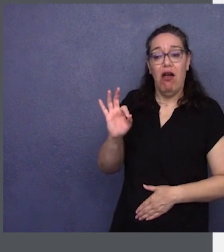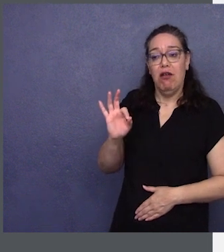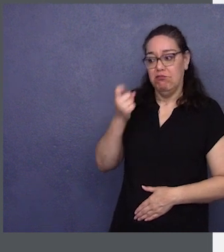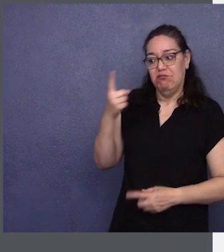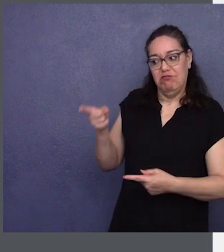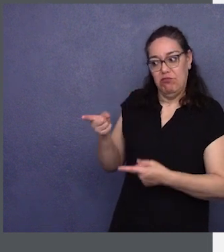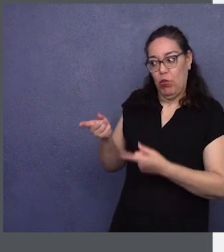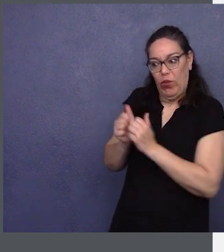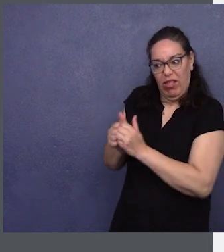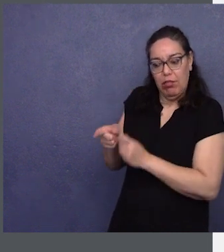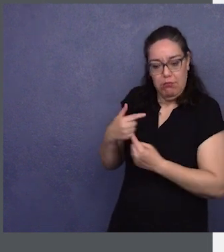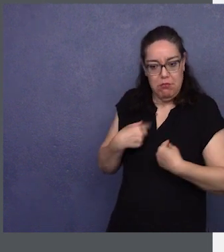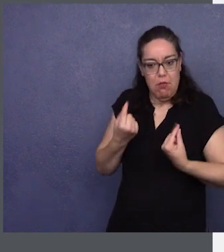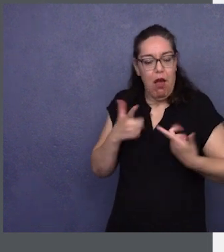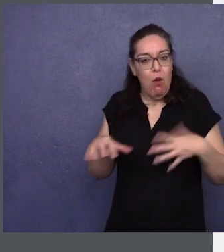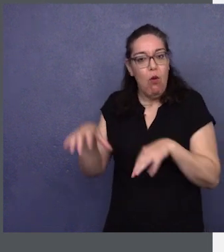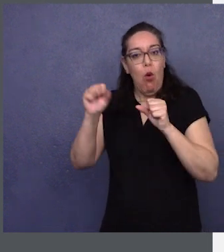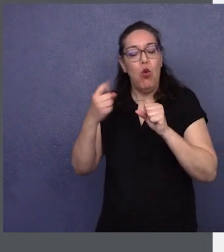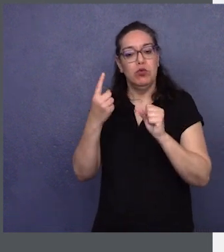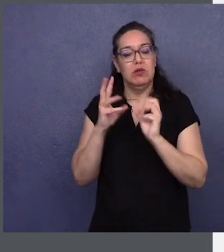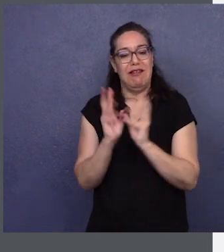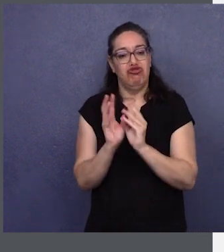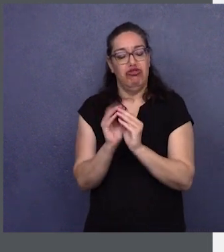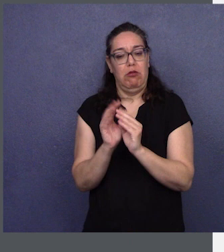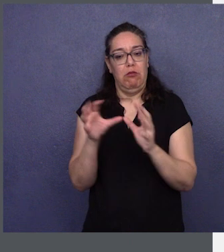be hosting a session